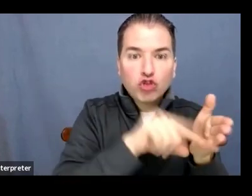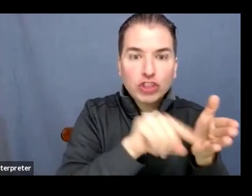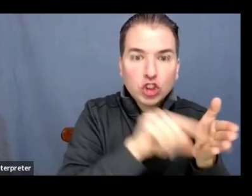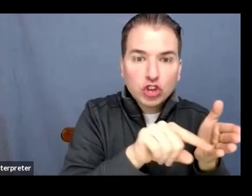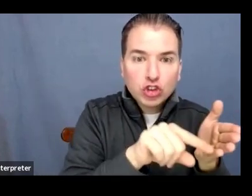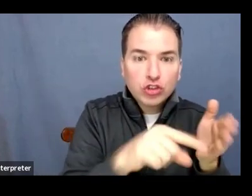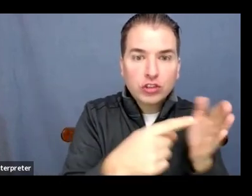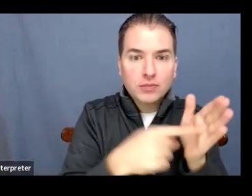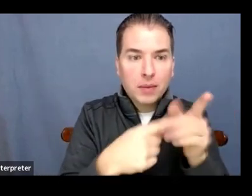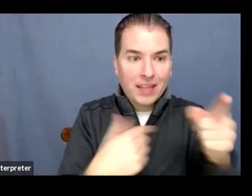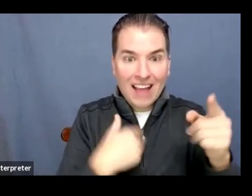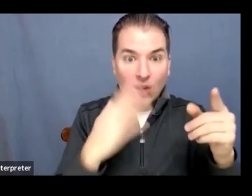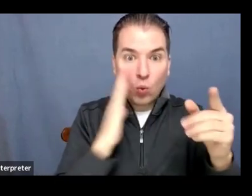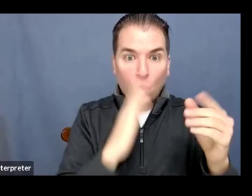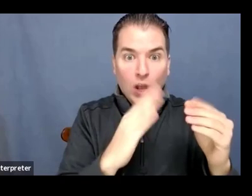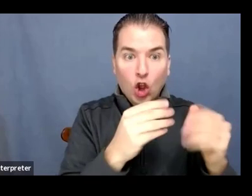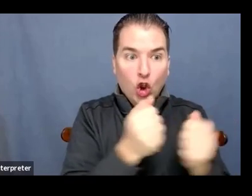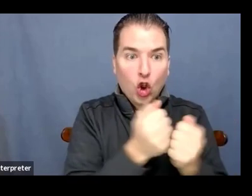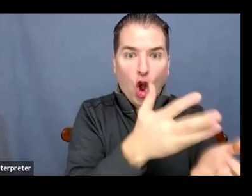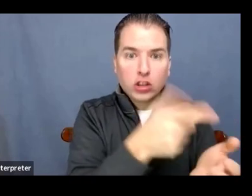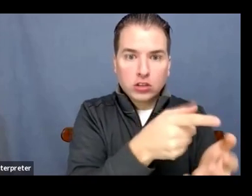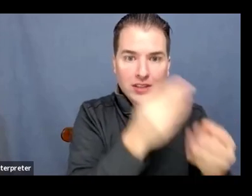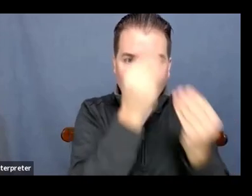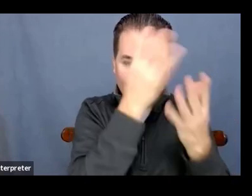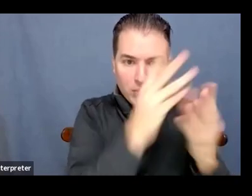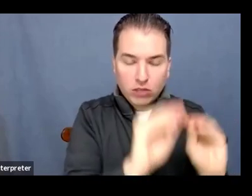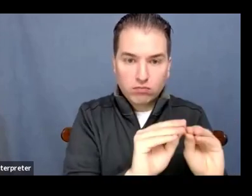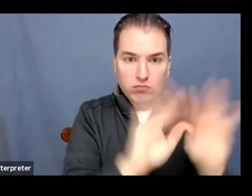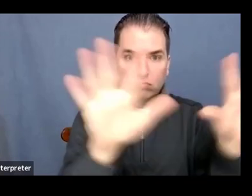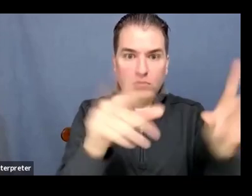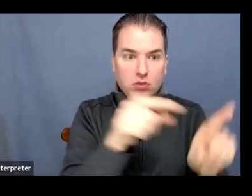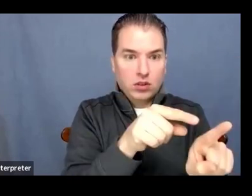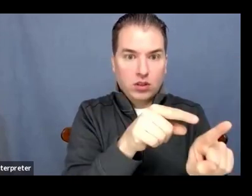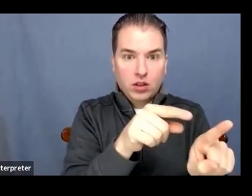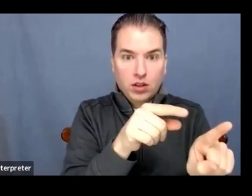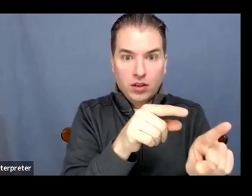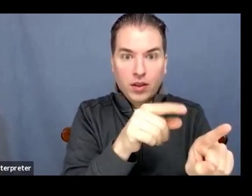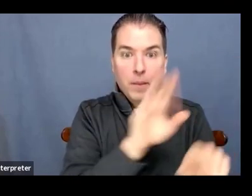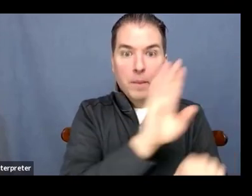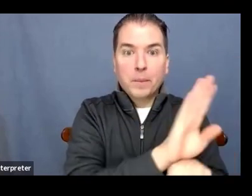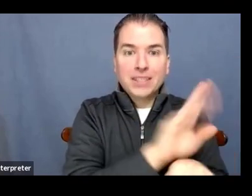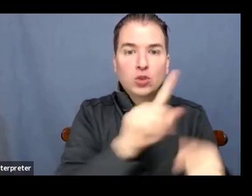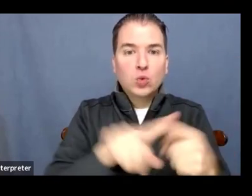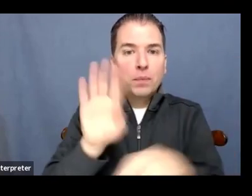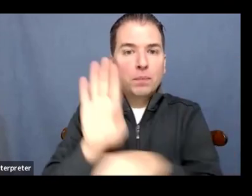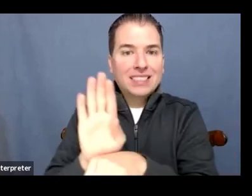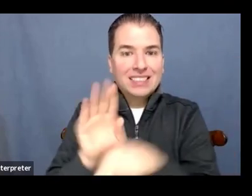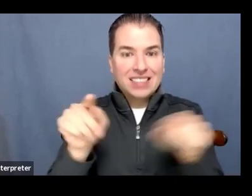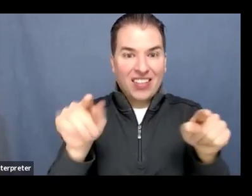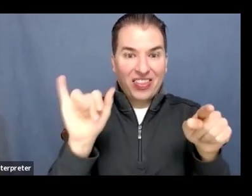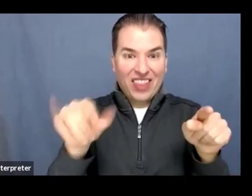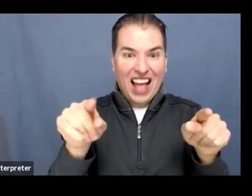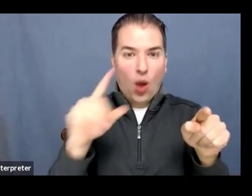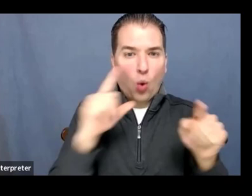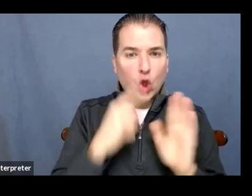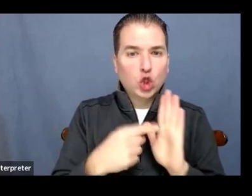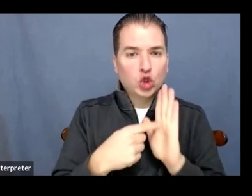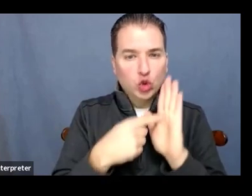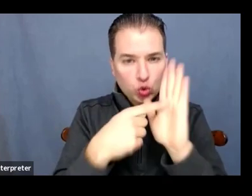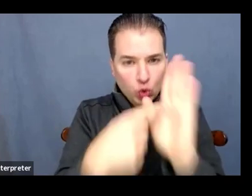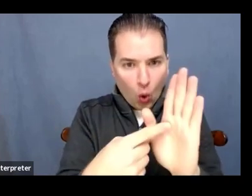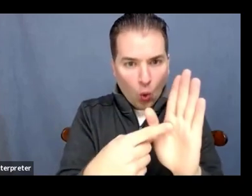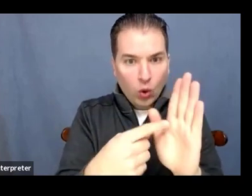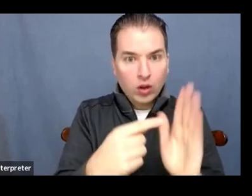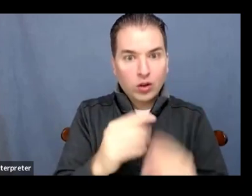they buy. And those kinds of information, particularly in B2B, again, specifically target the value